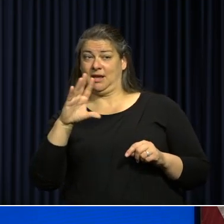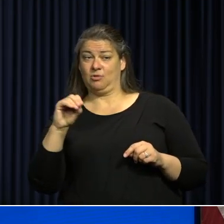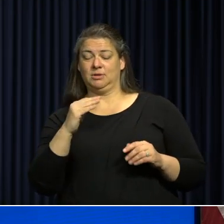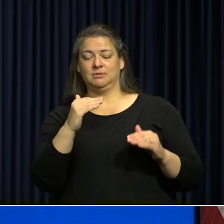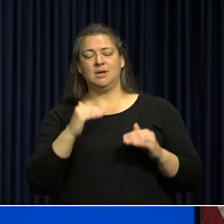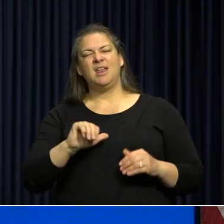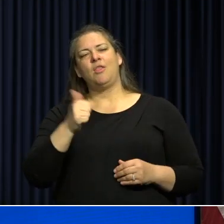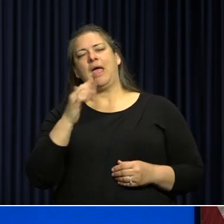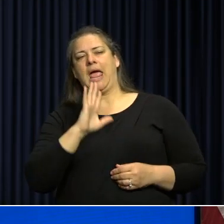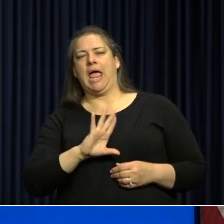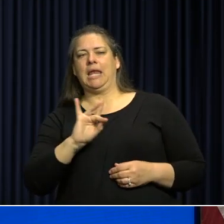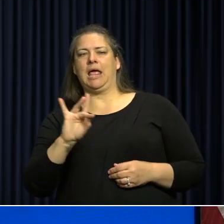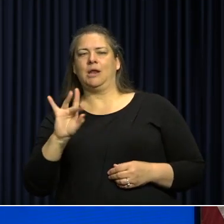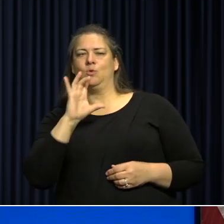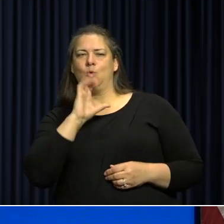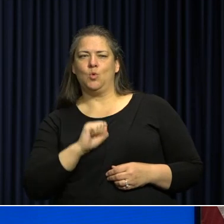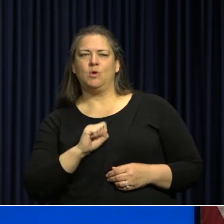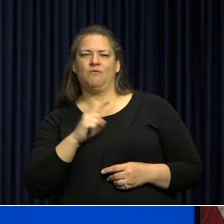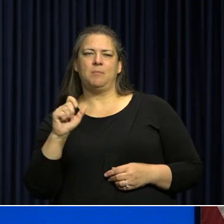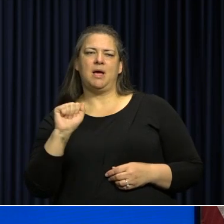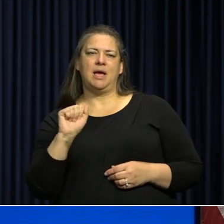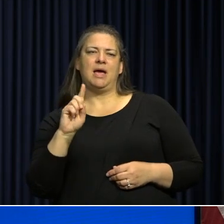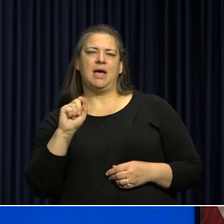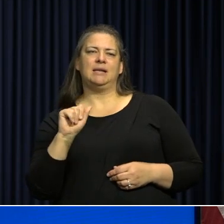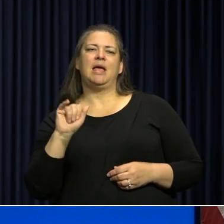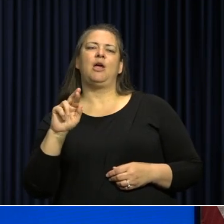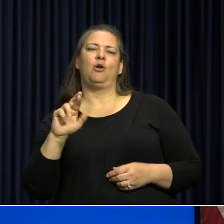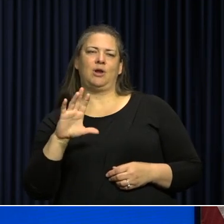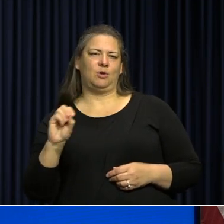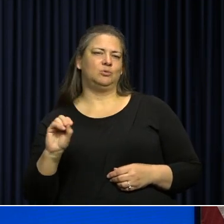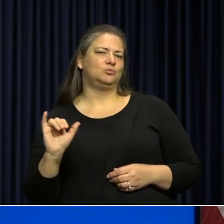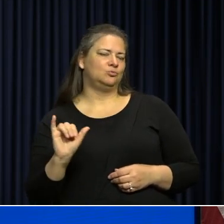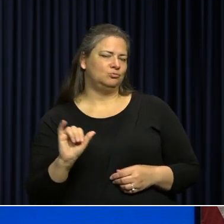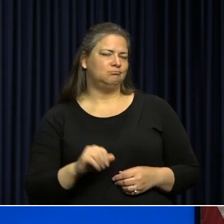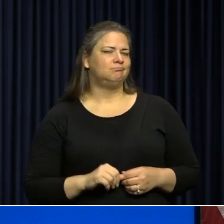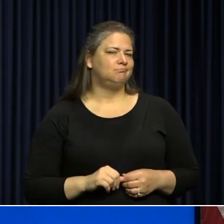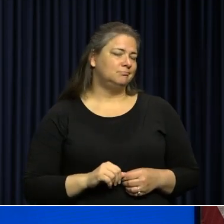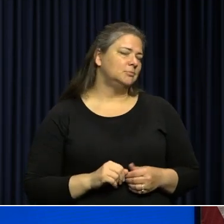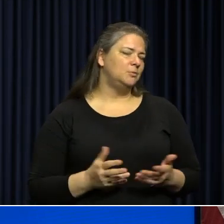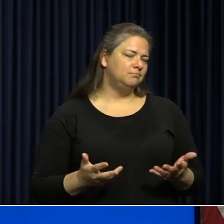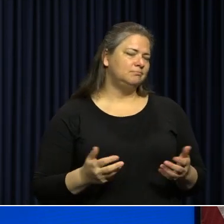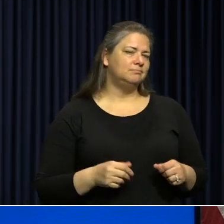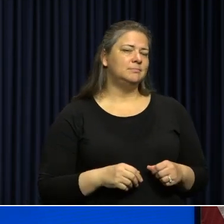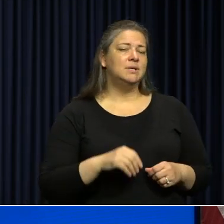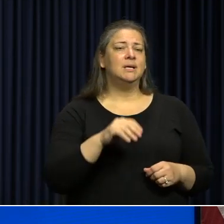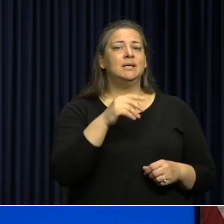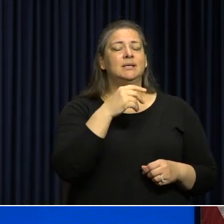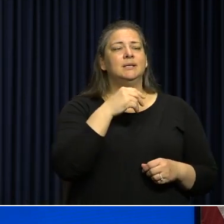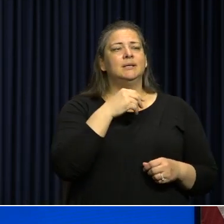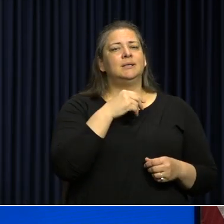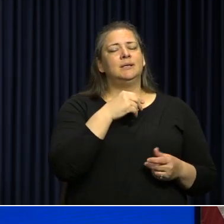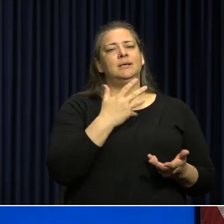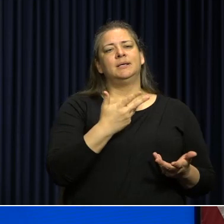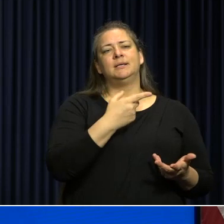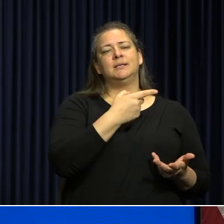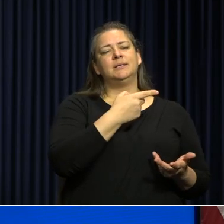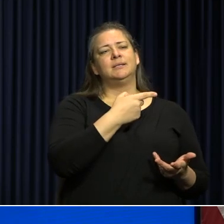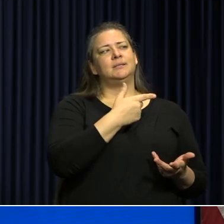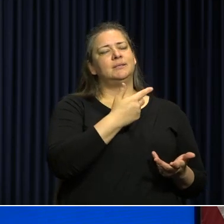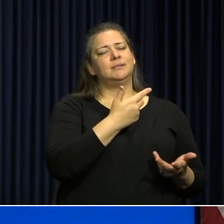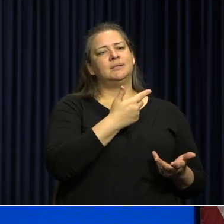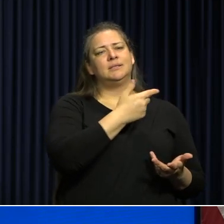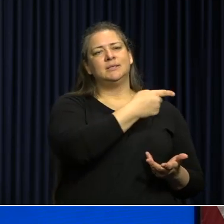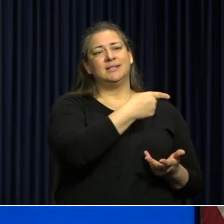and another 88-year-old from Adair as well. So again, they are more